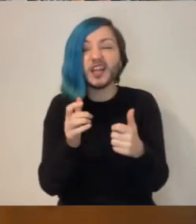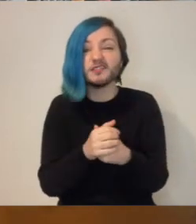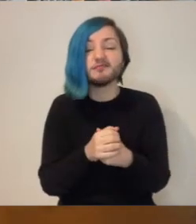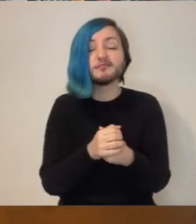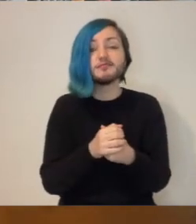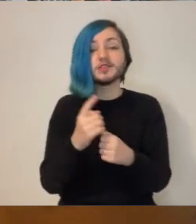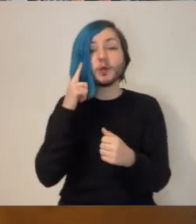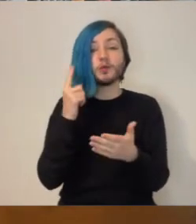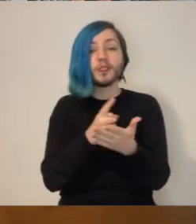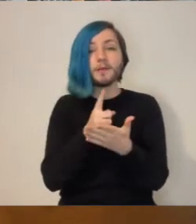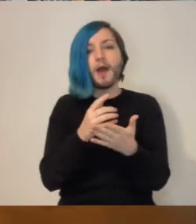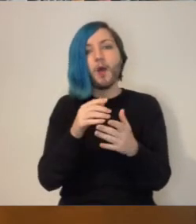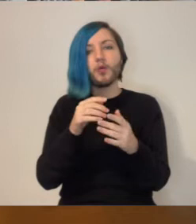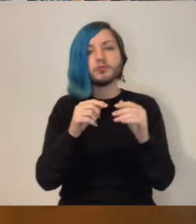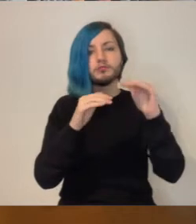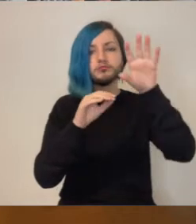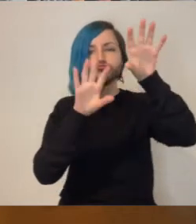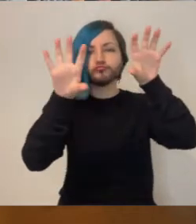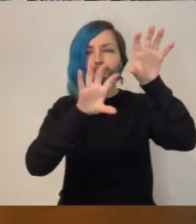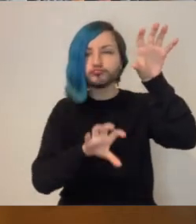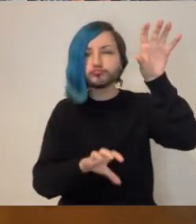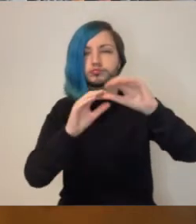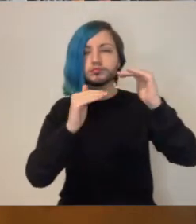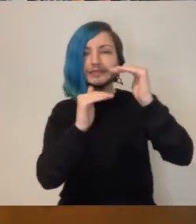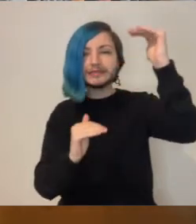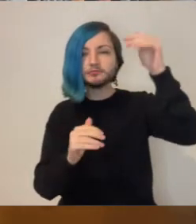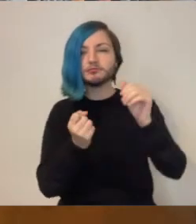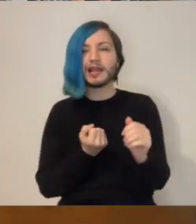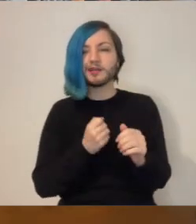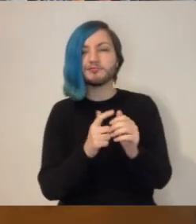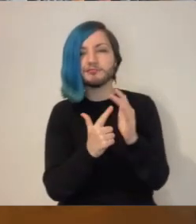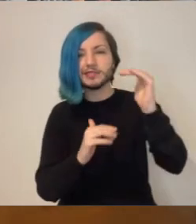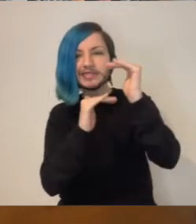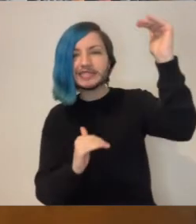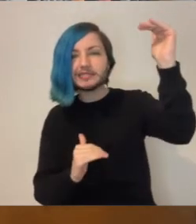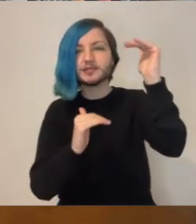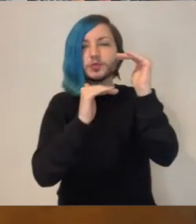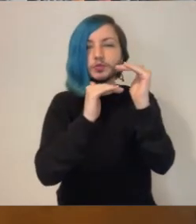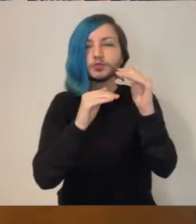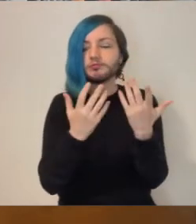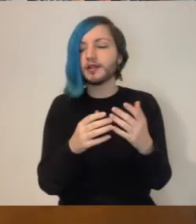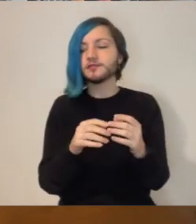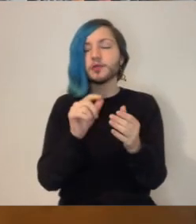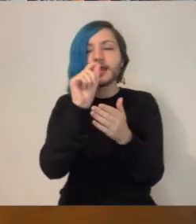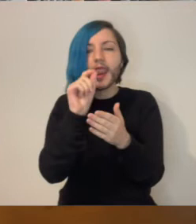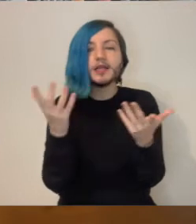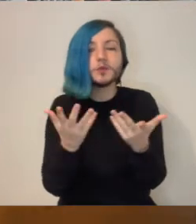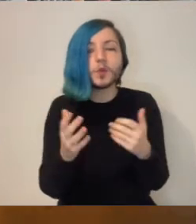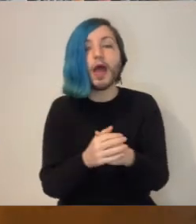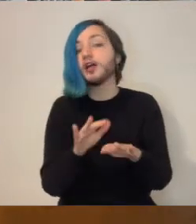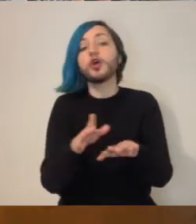they'll be. So think about playing with like distance and yeah, just where you're sort of placing